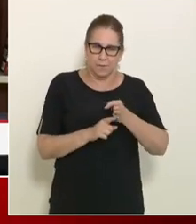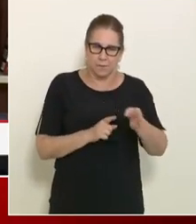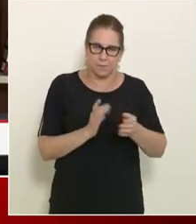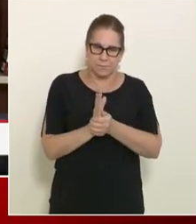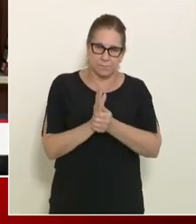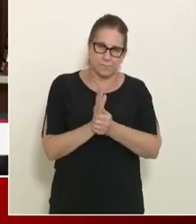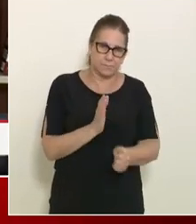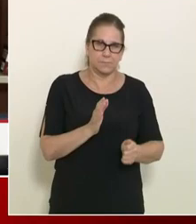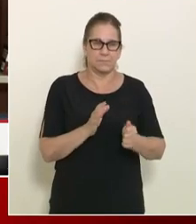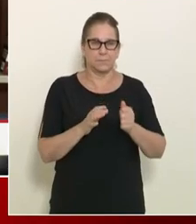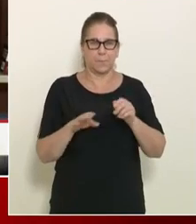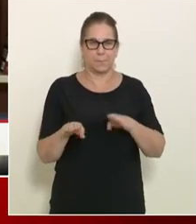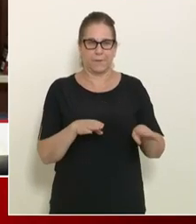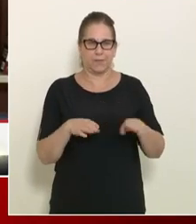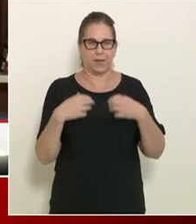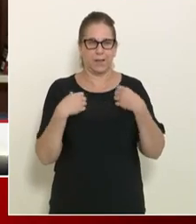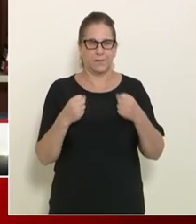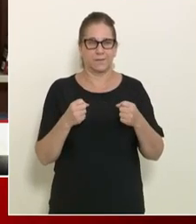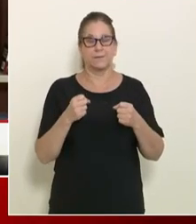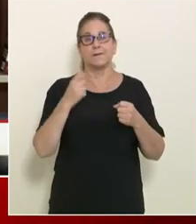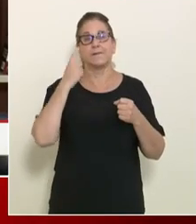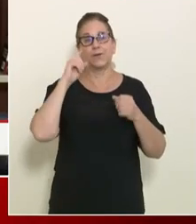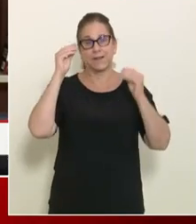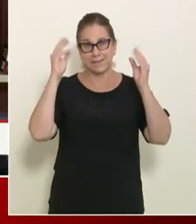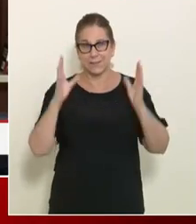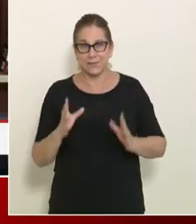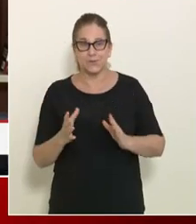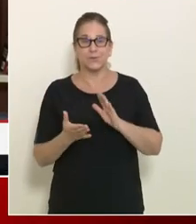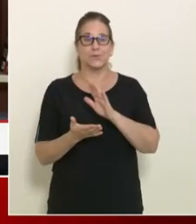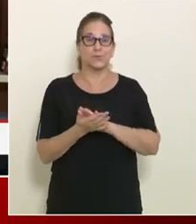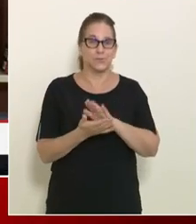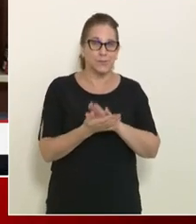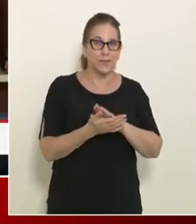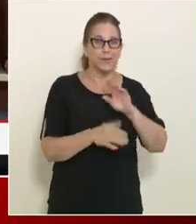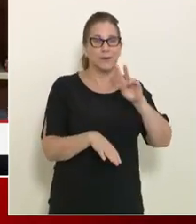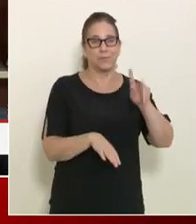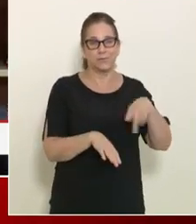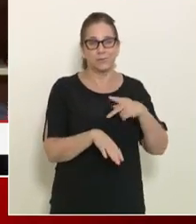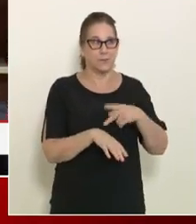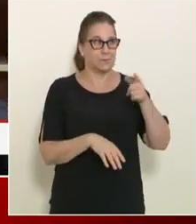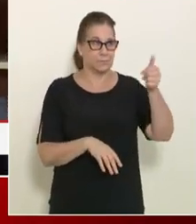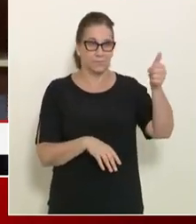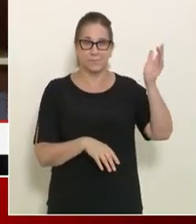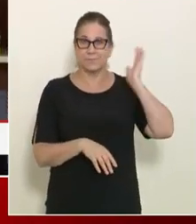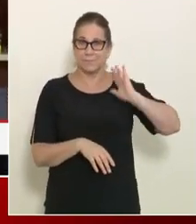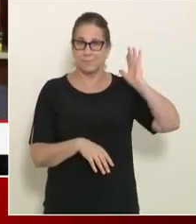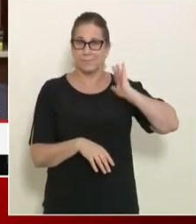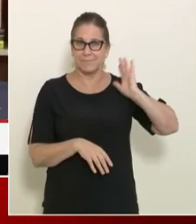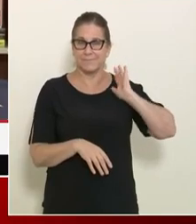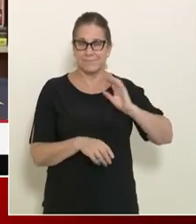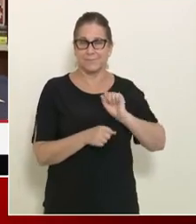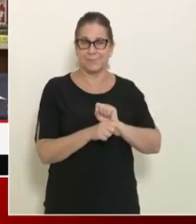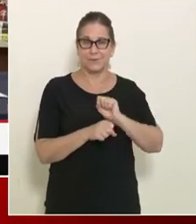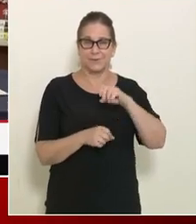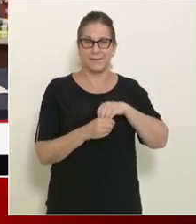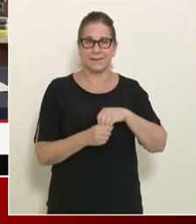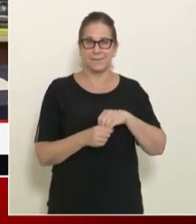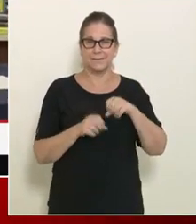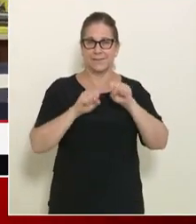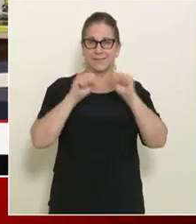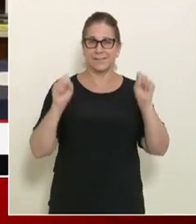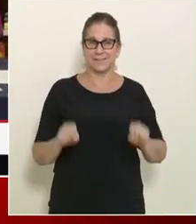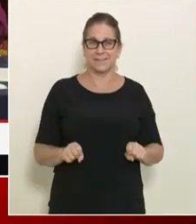and a school principal. So she is well equipped to help our families through these extraordinary and often